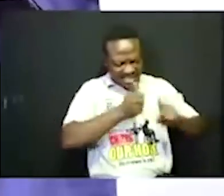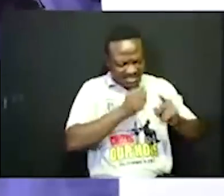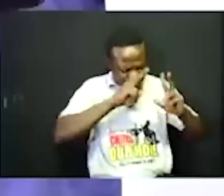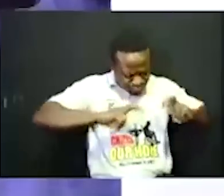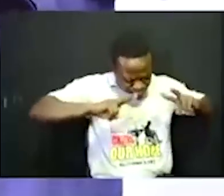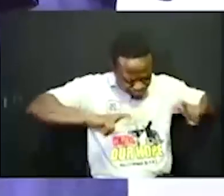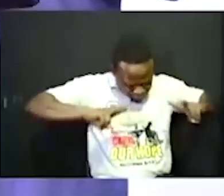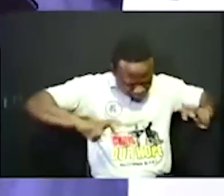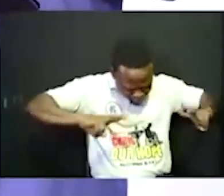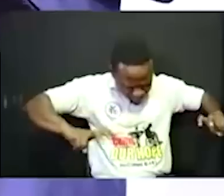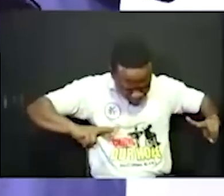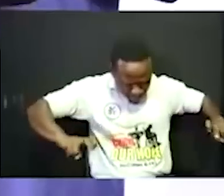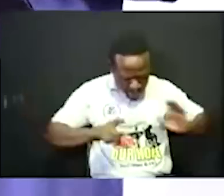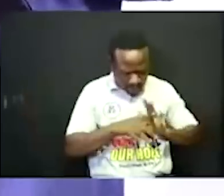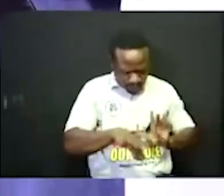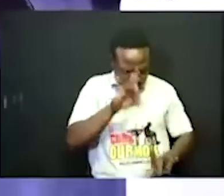conclusions. And this